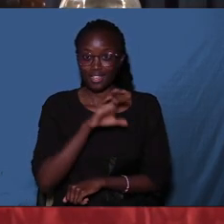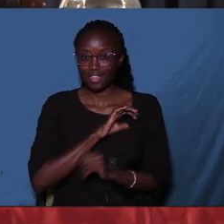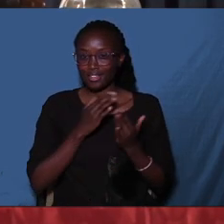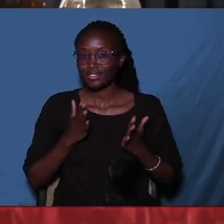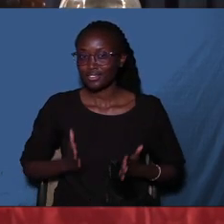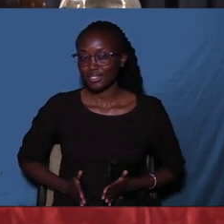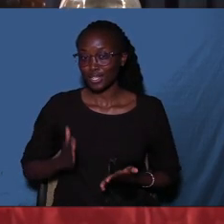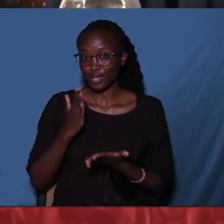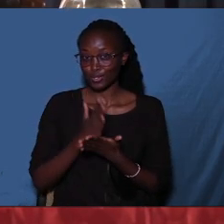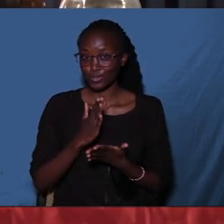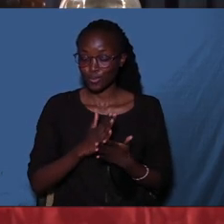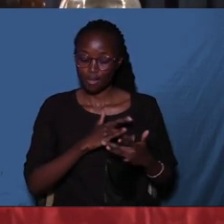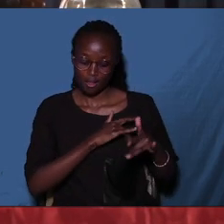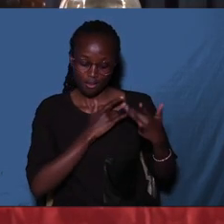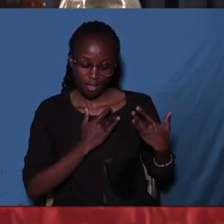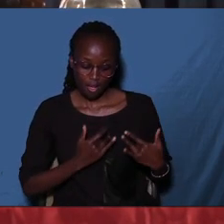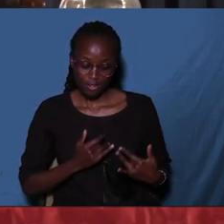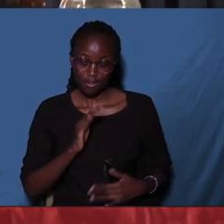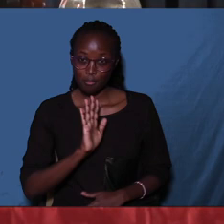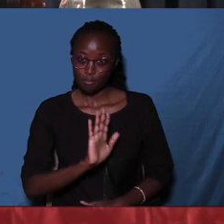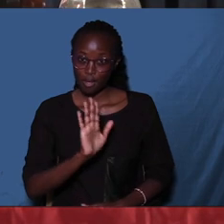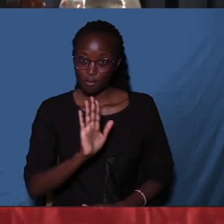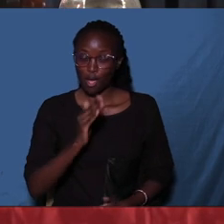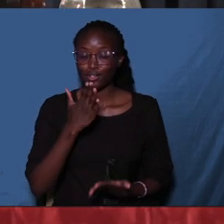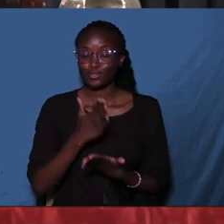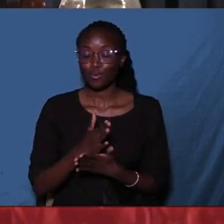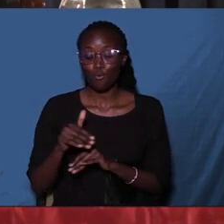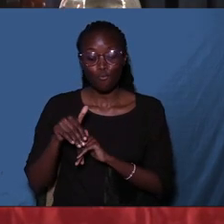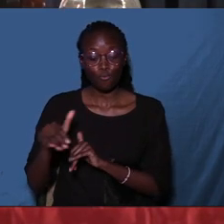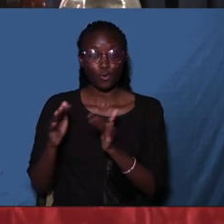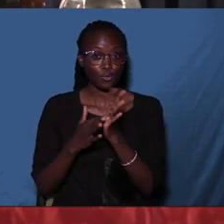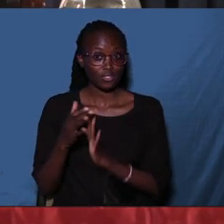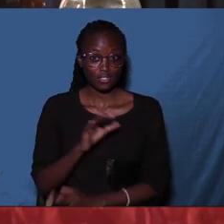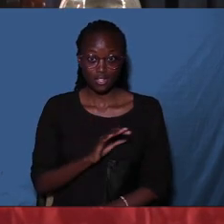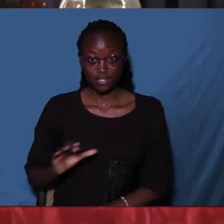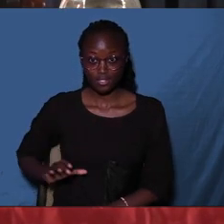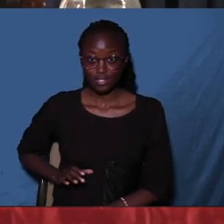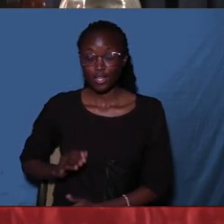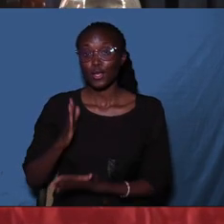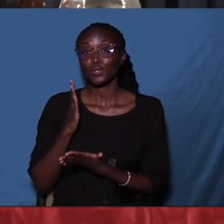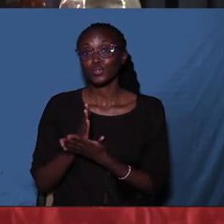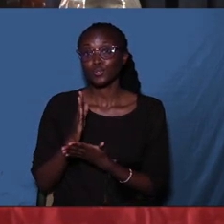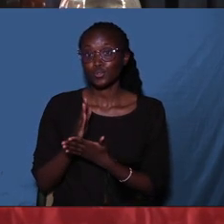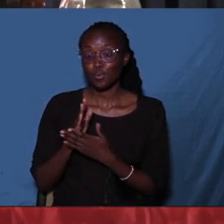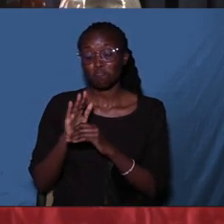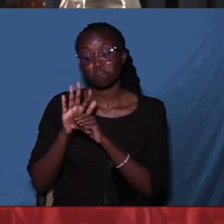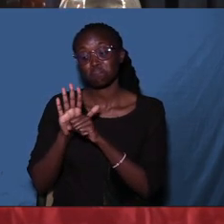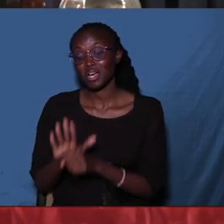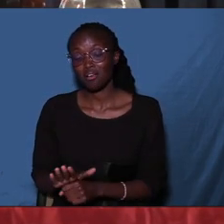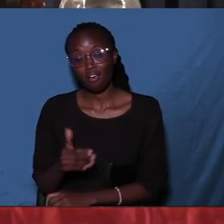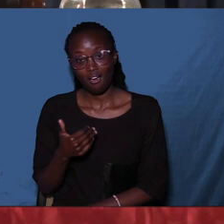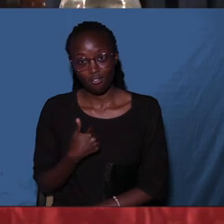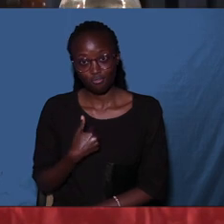Christ, sometimes the kind of persecution you'll have to go through are the ones that sometimes will even cost you your